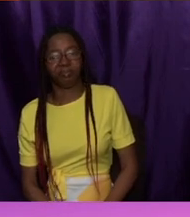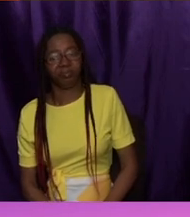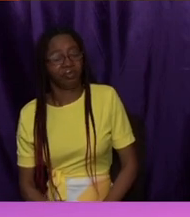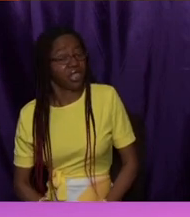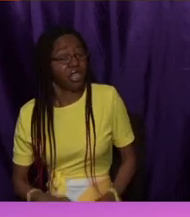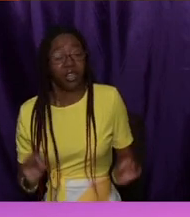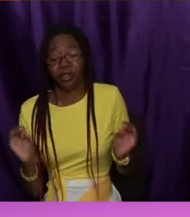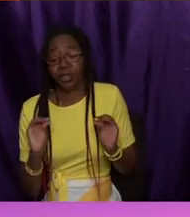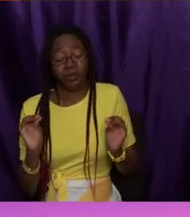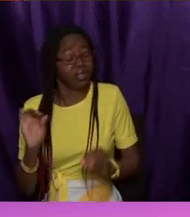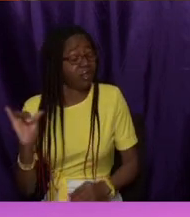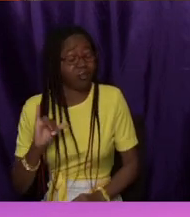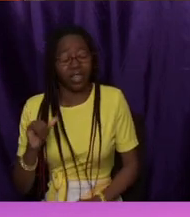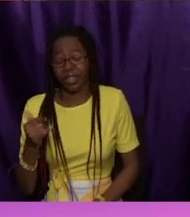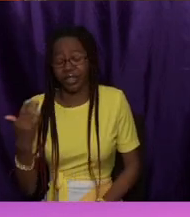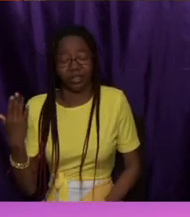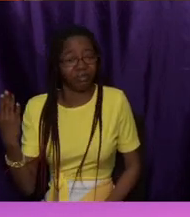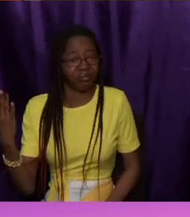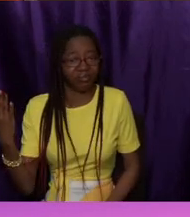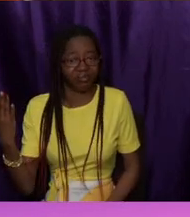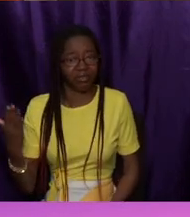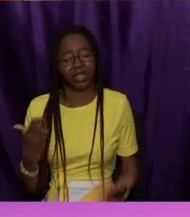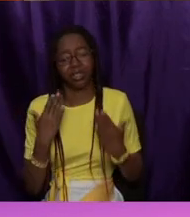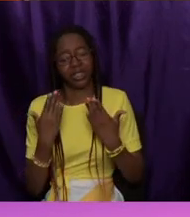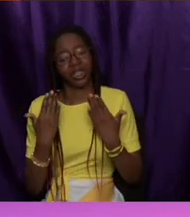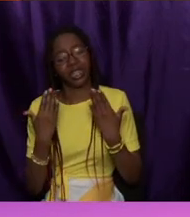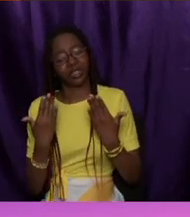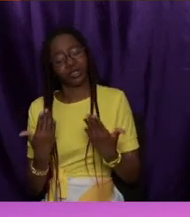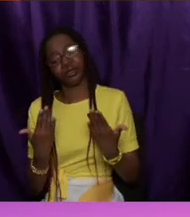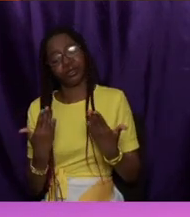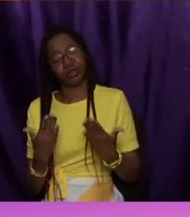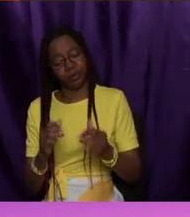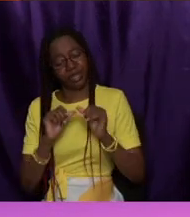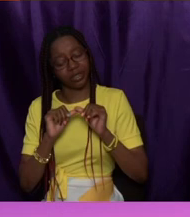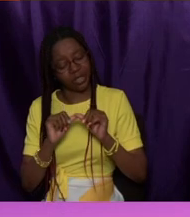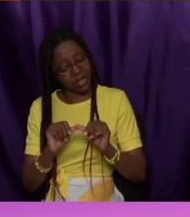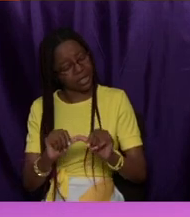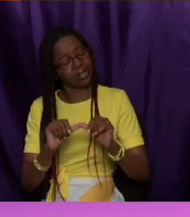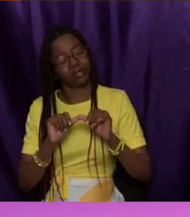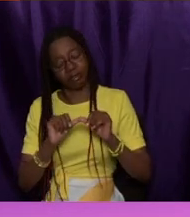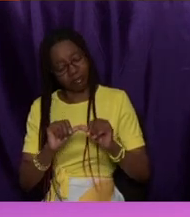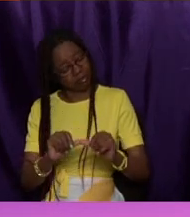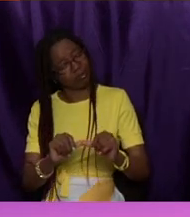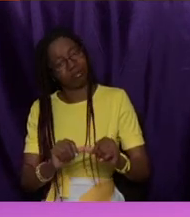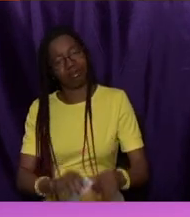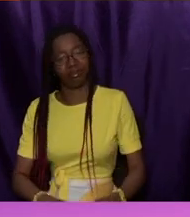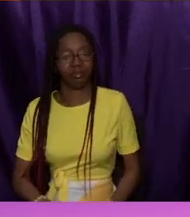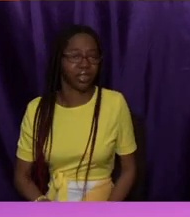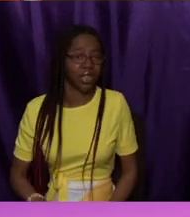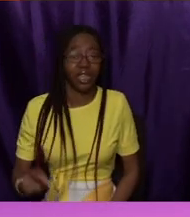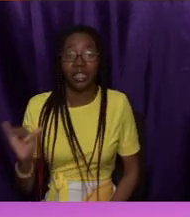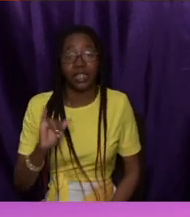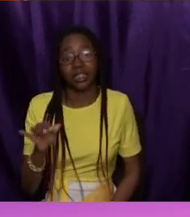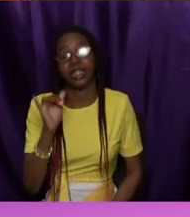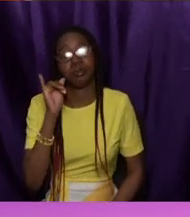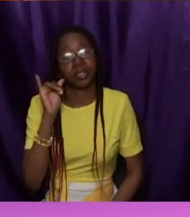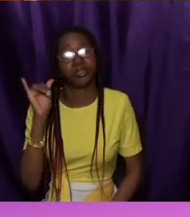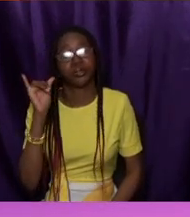There's none like you. Thank you for being consistent. The same